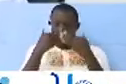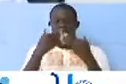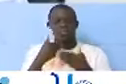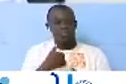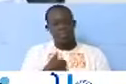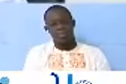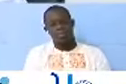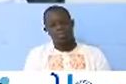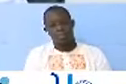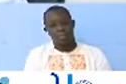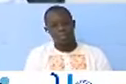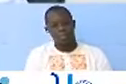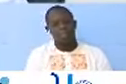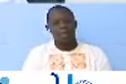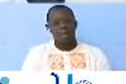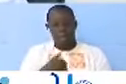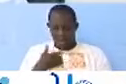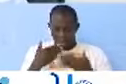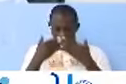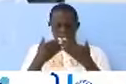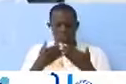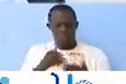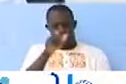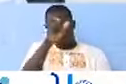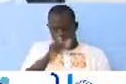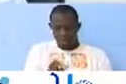that. I said to him,